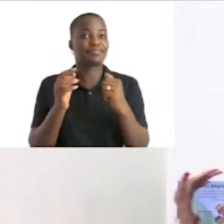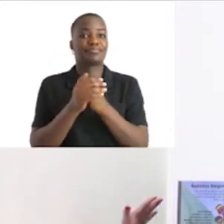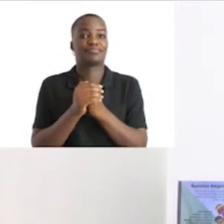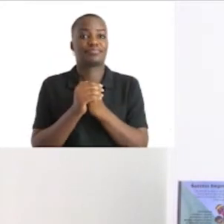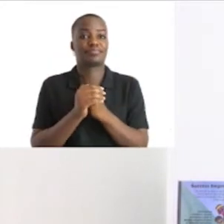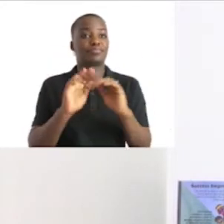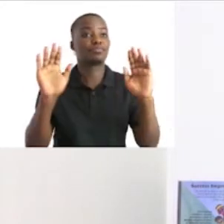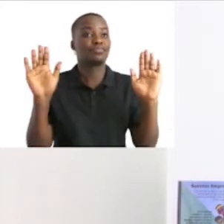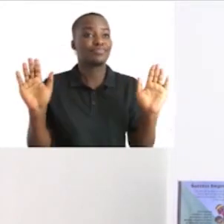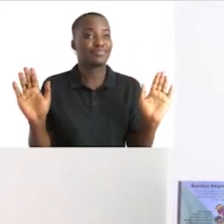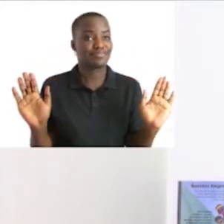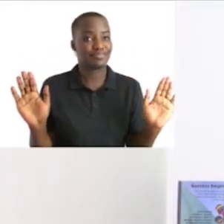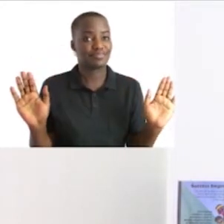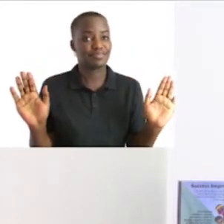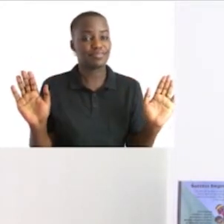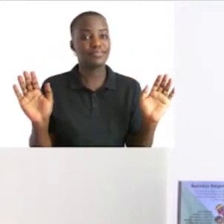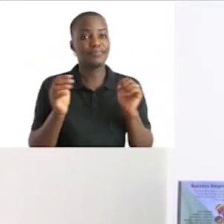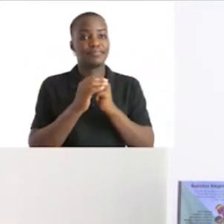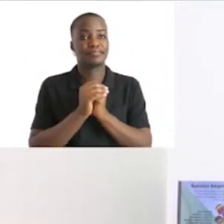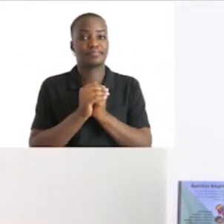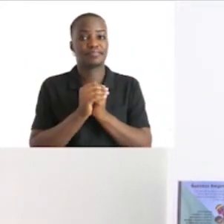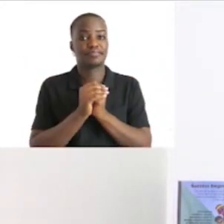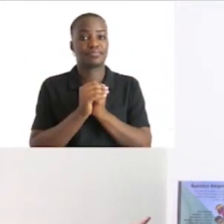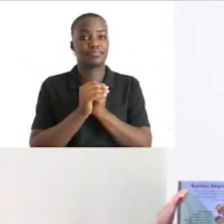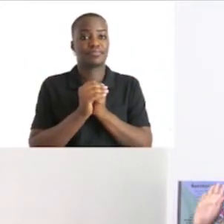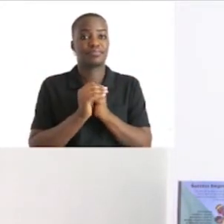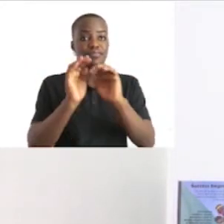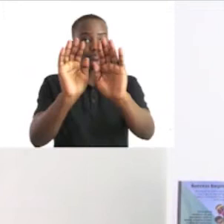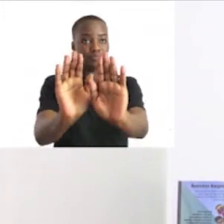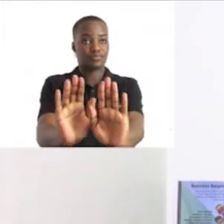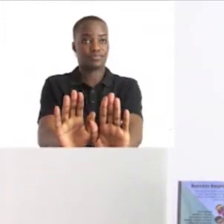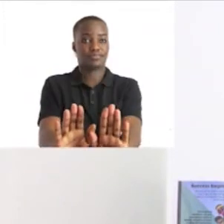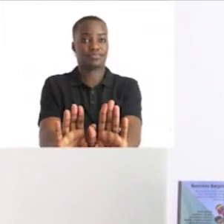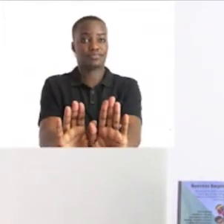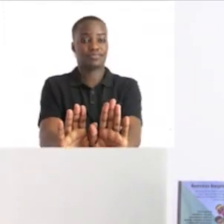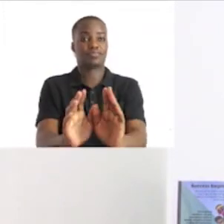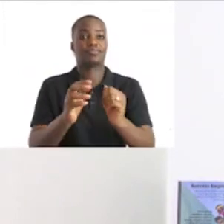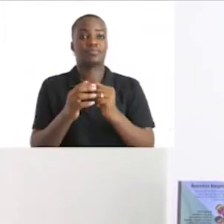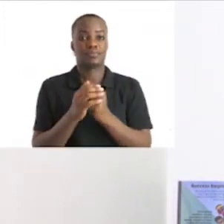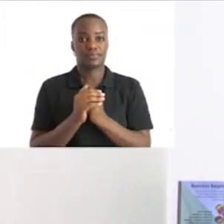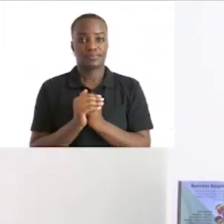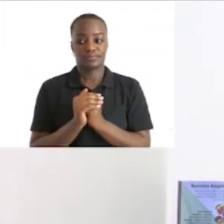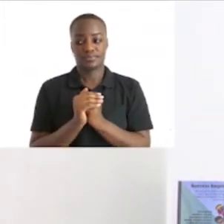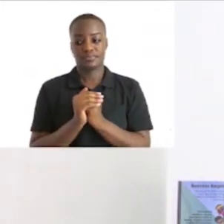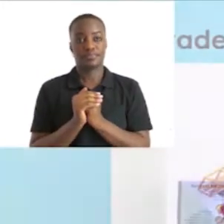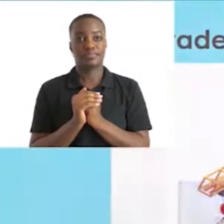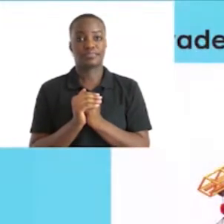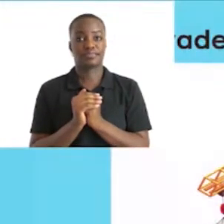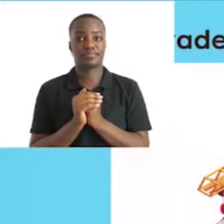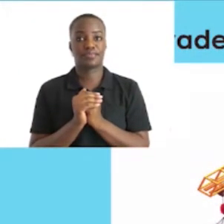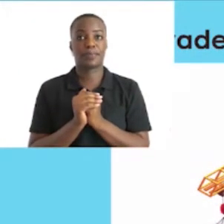we space out our hands. There we go. Make sure you're not touching anyone. And in front of you. Well